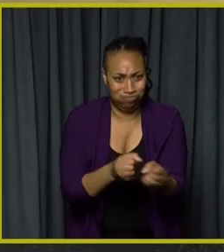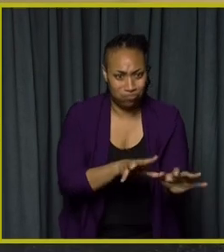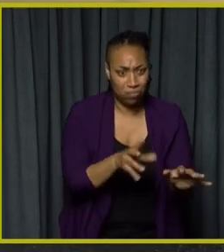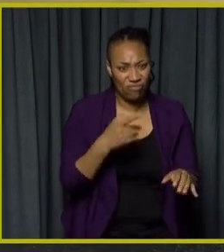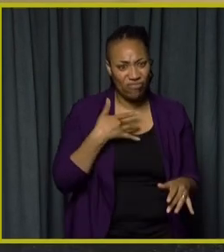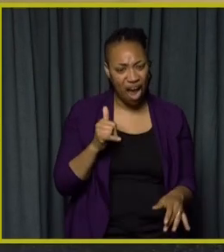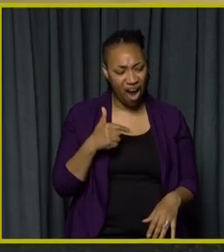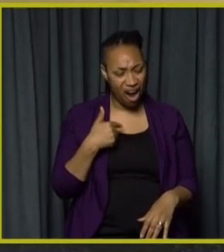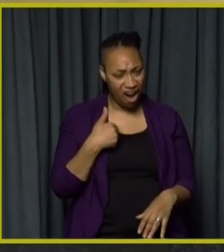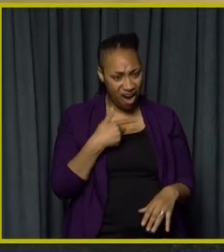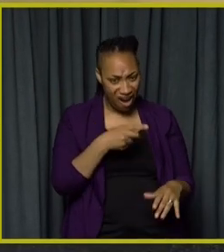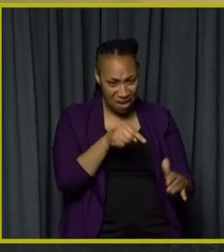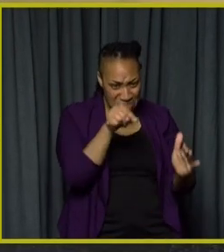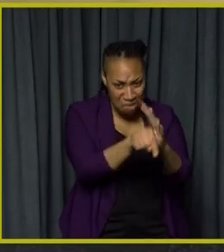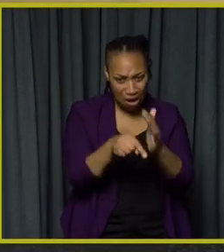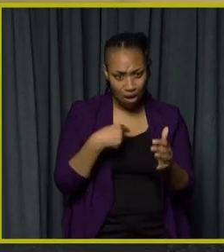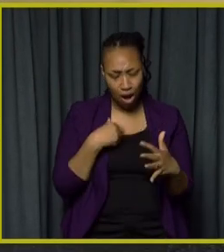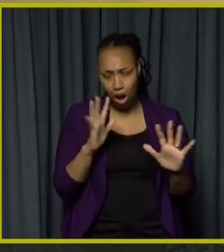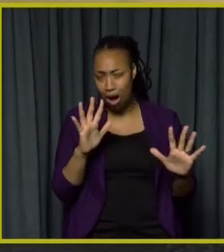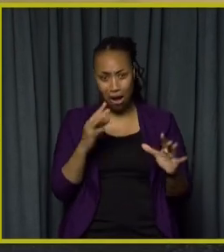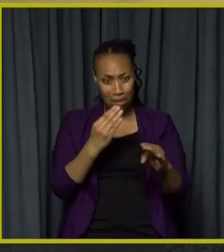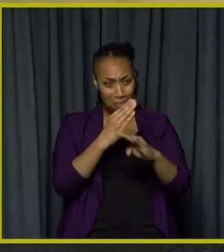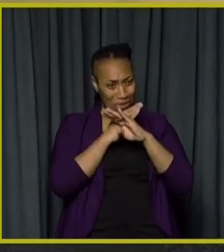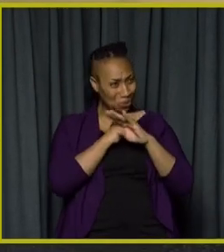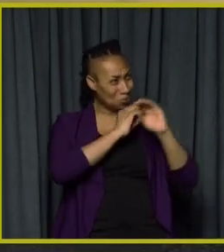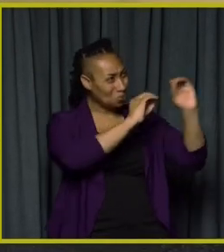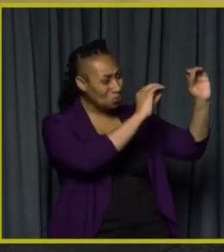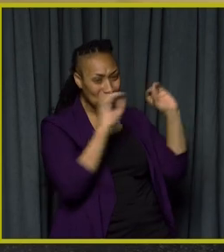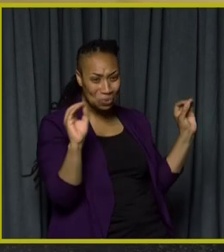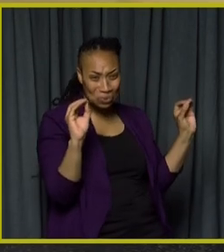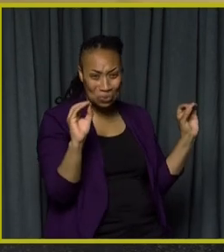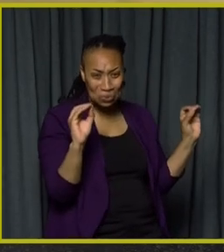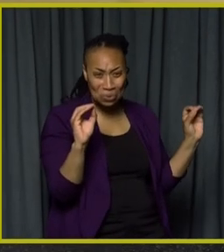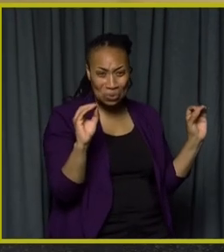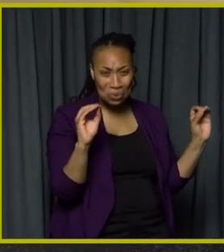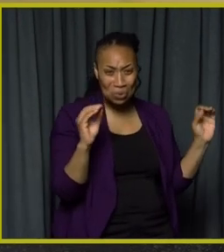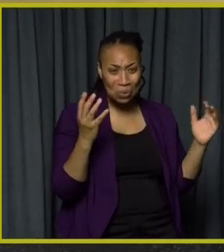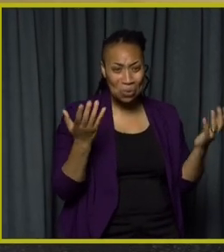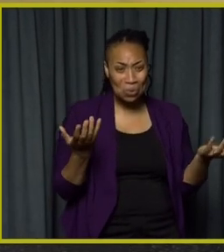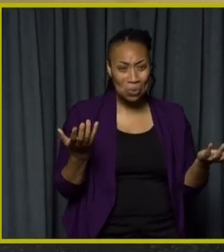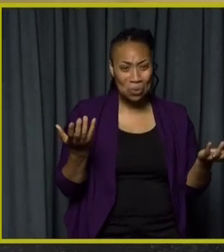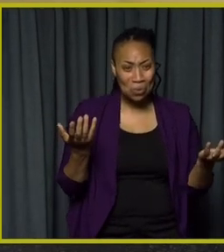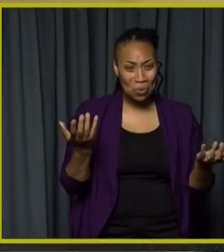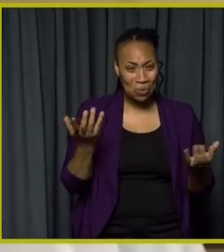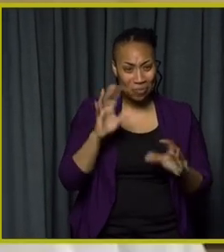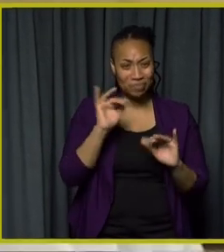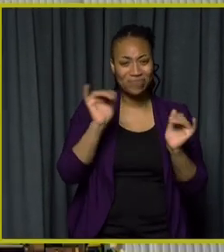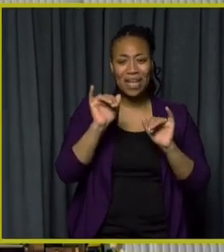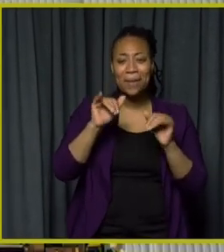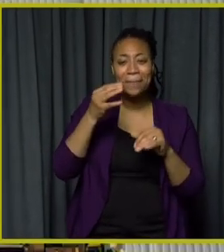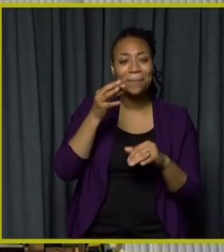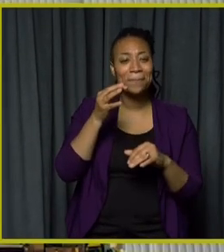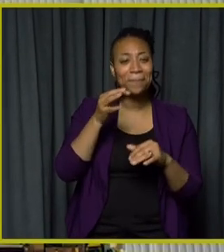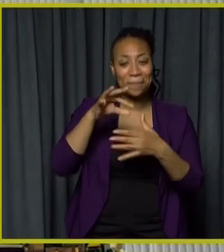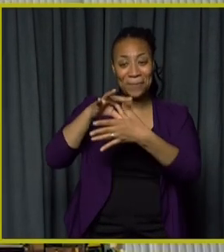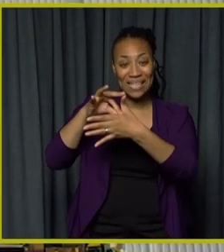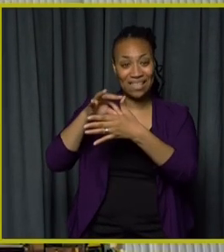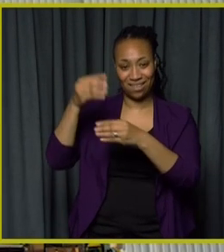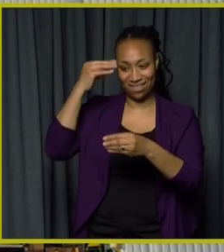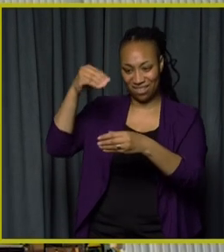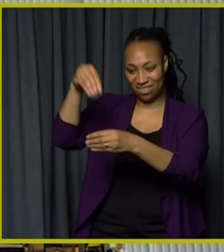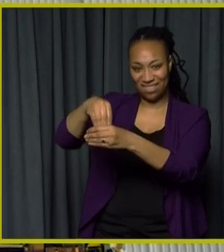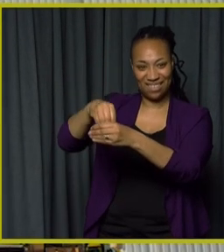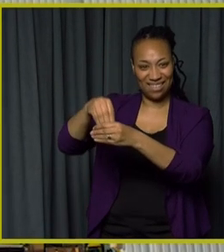sure, have y'all seen on the news what's happening in the meatpacking industry? You know, they were forcing people to go to work.